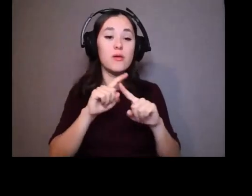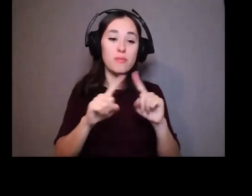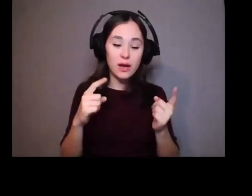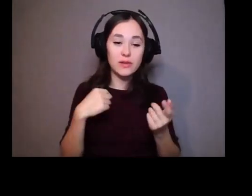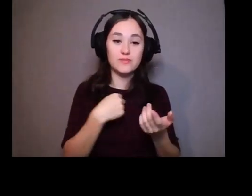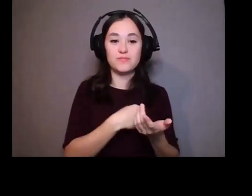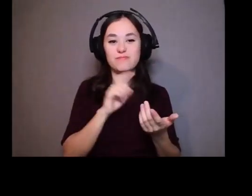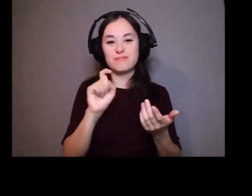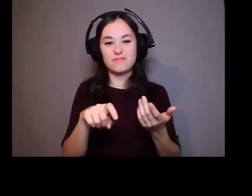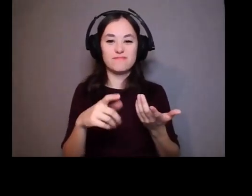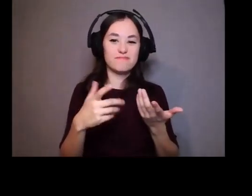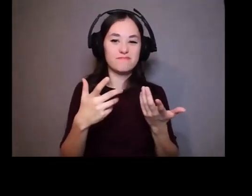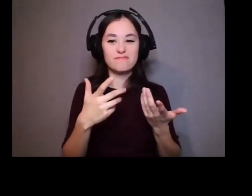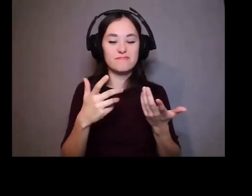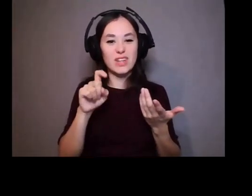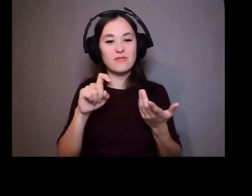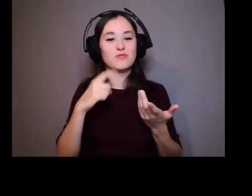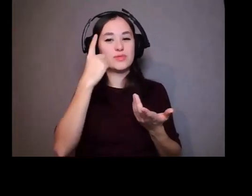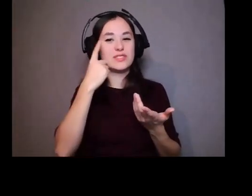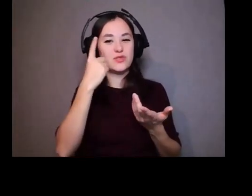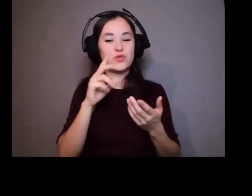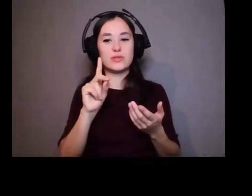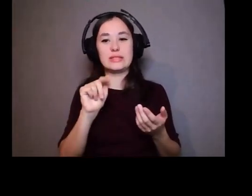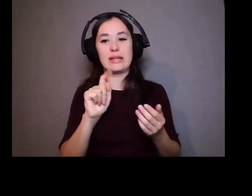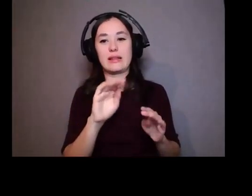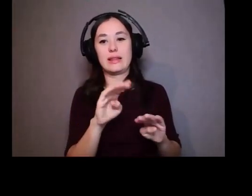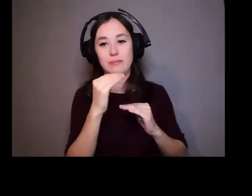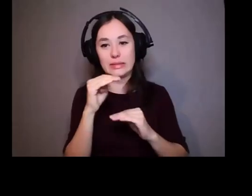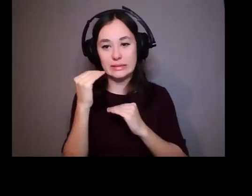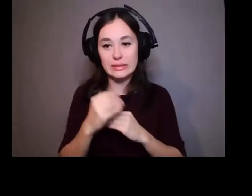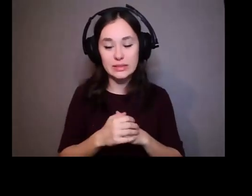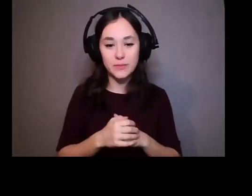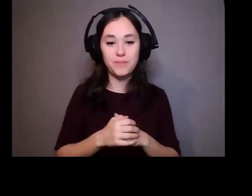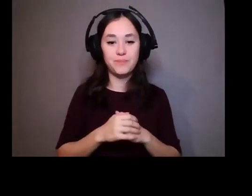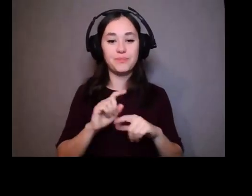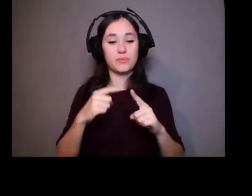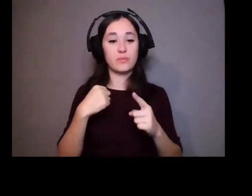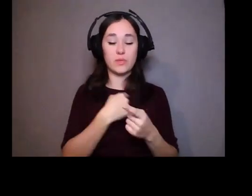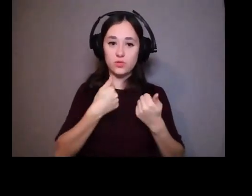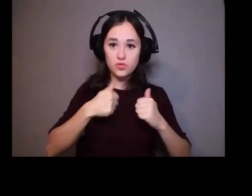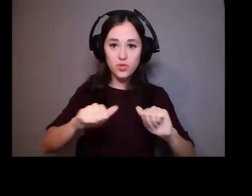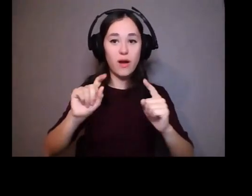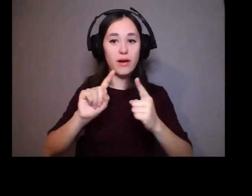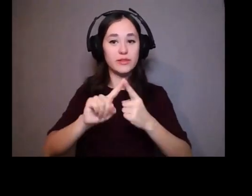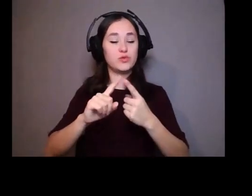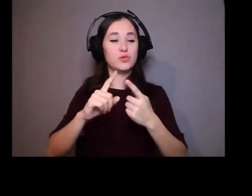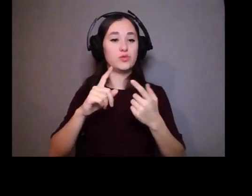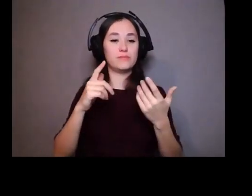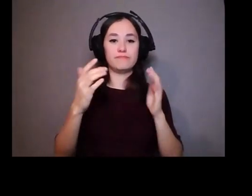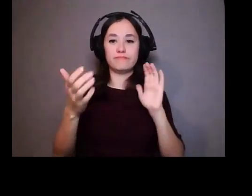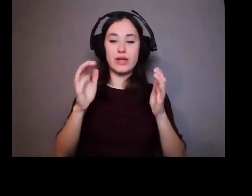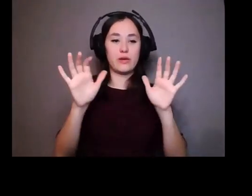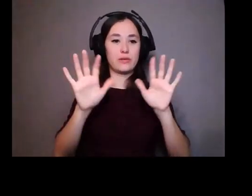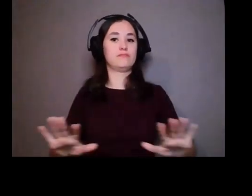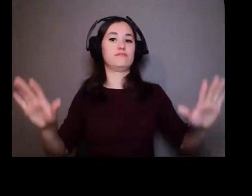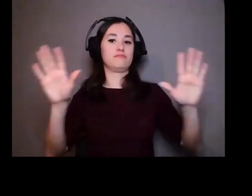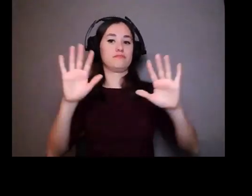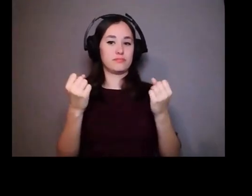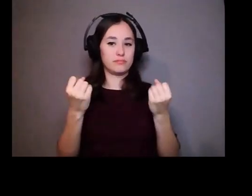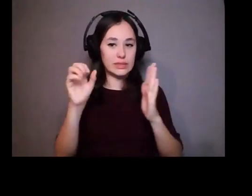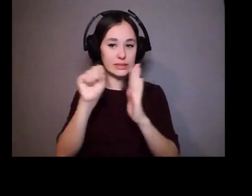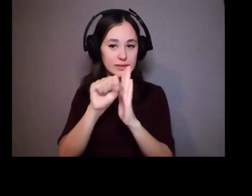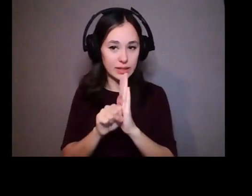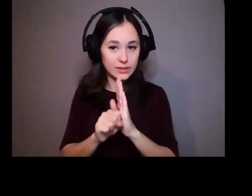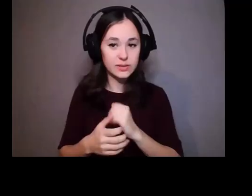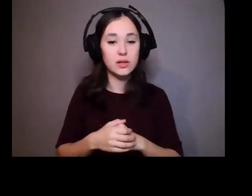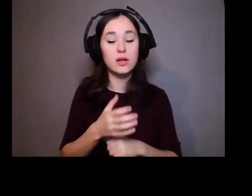But we sought to, again, keep as broad a spectrum of comparator states as possible. And you'll see throughout many of our